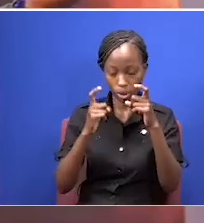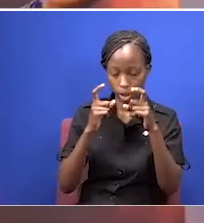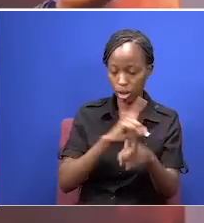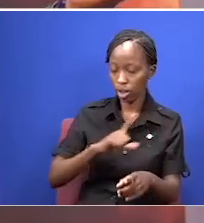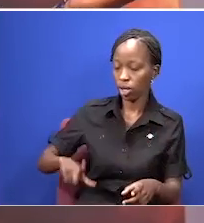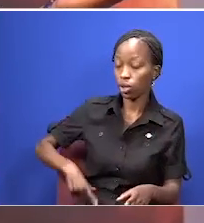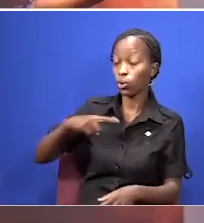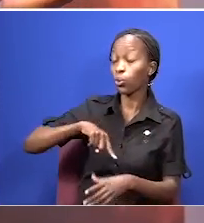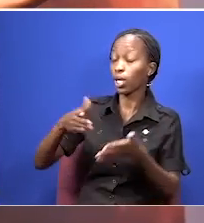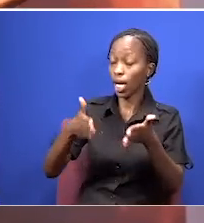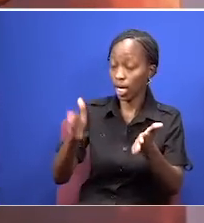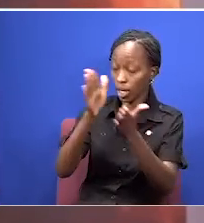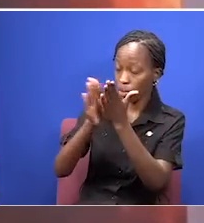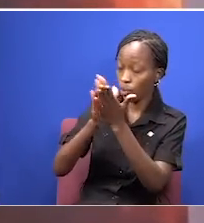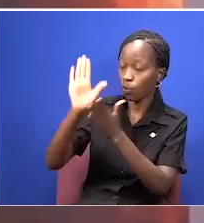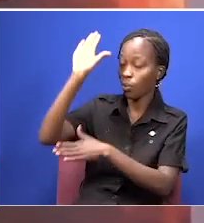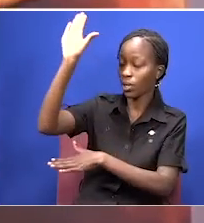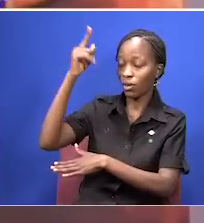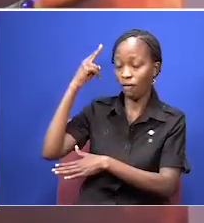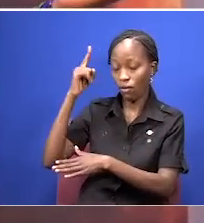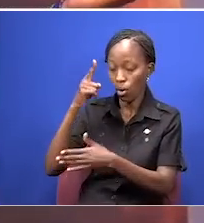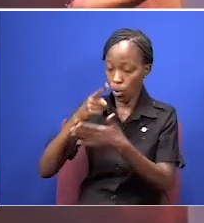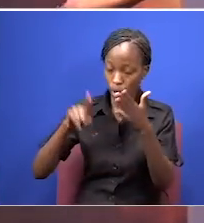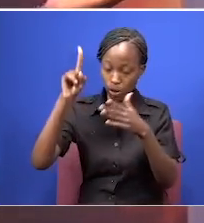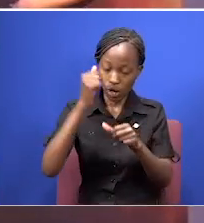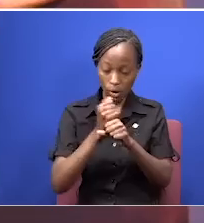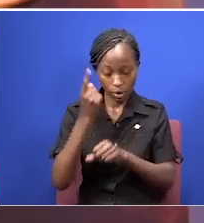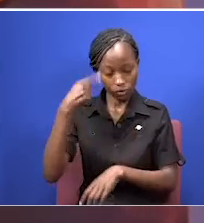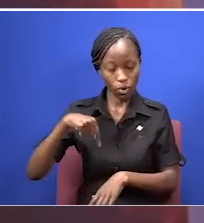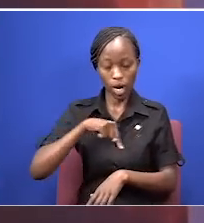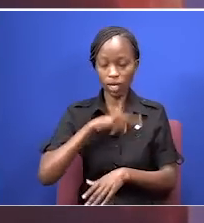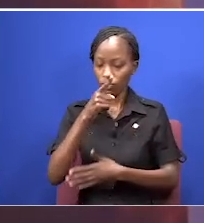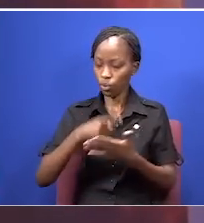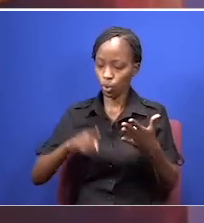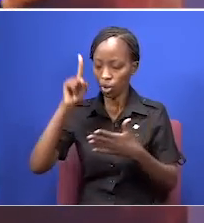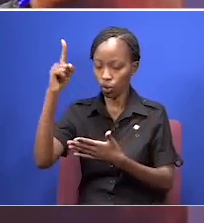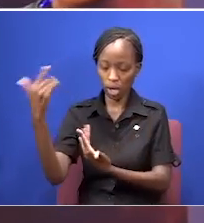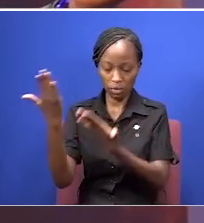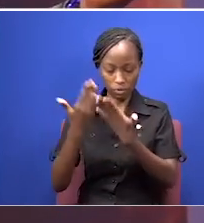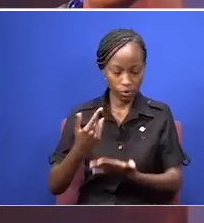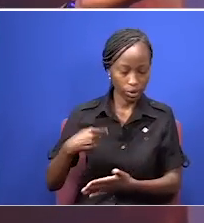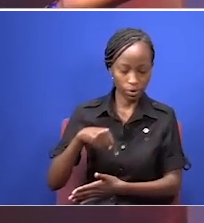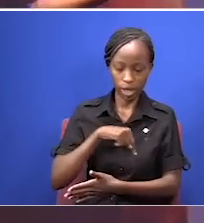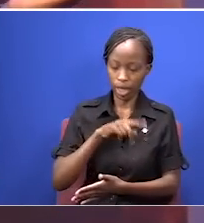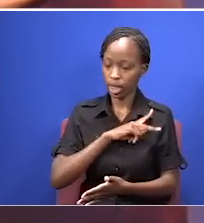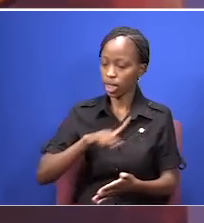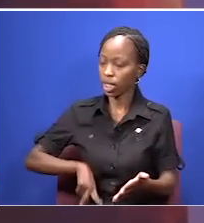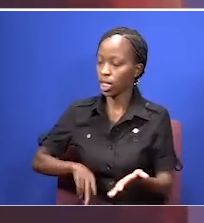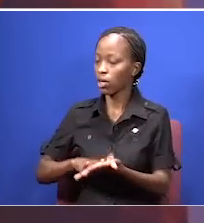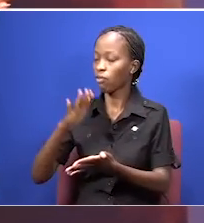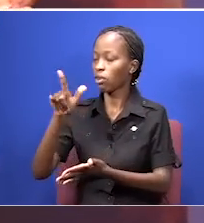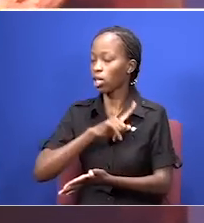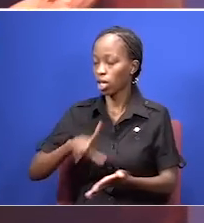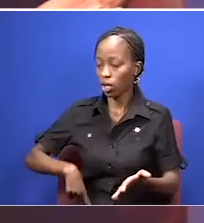here to praise you for what you have done for us oh god for what you have bestowed on us o king of glory we